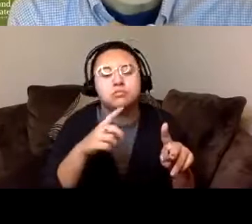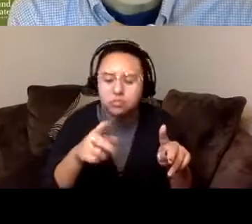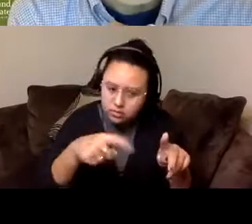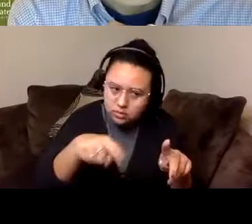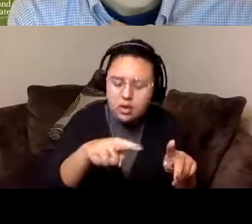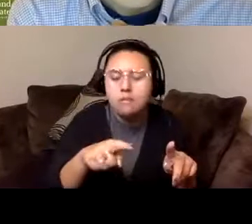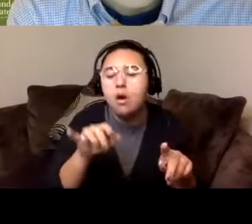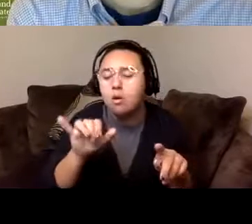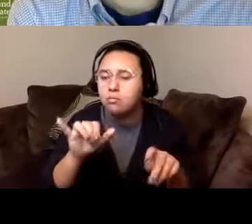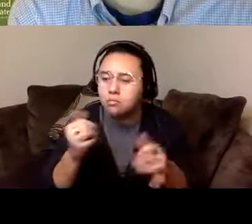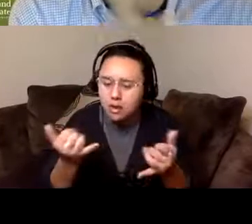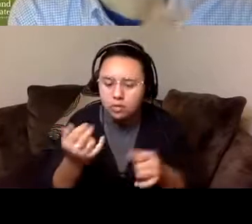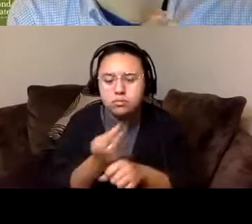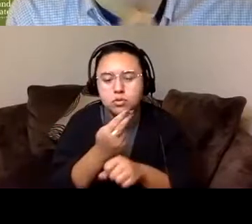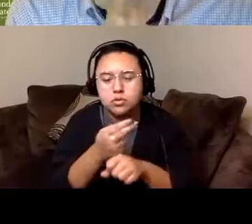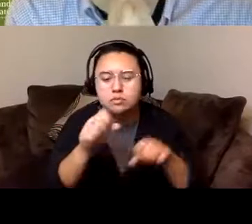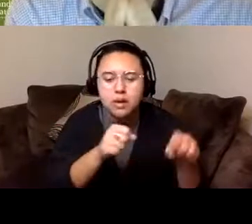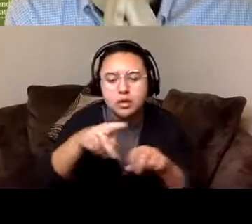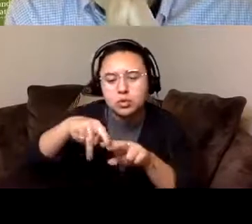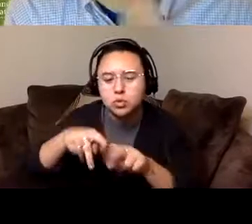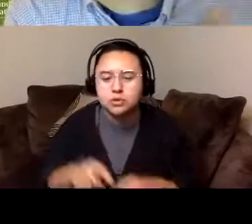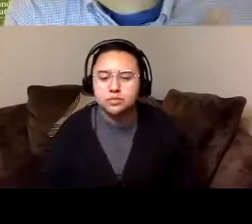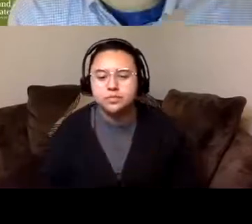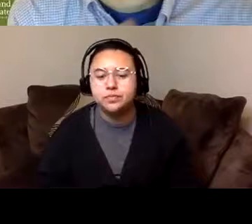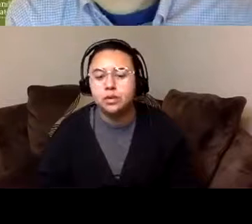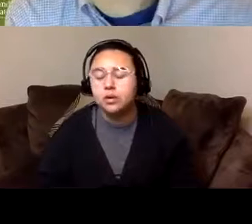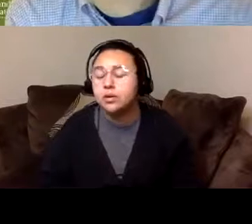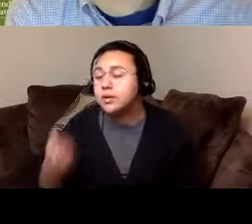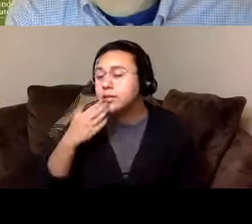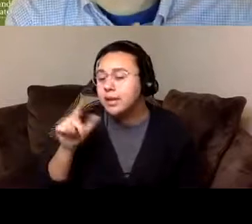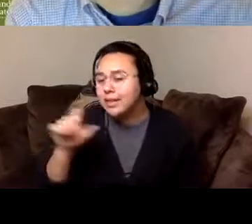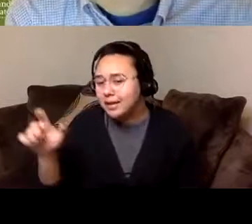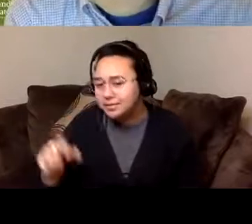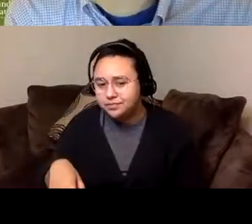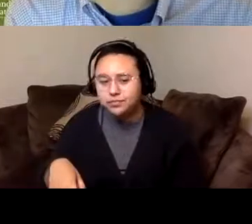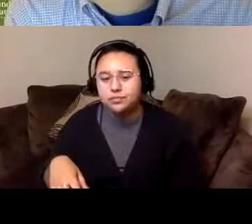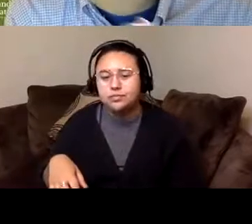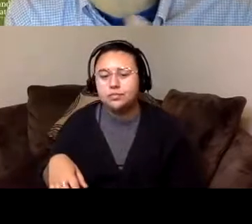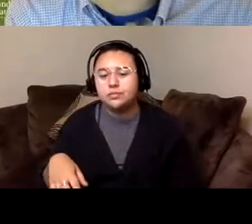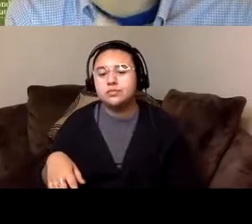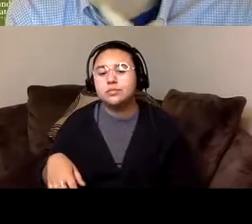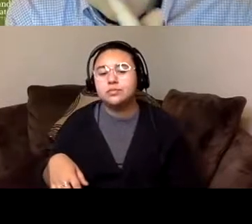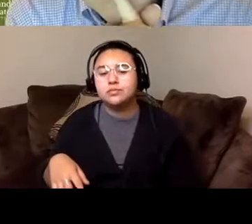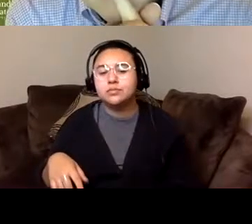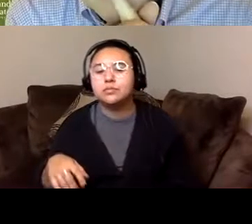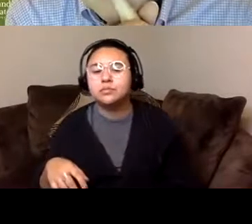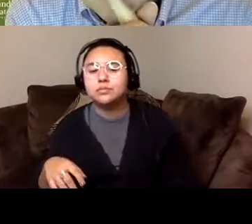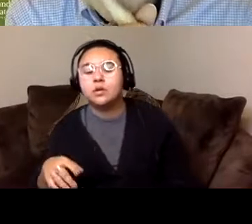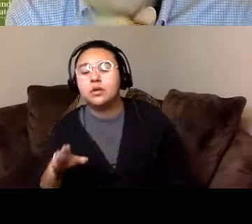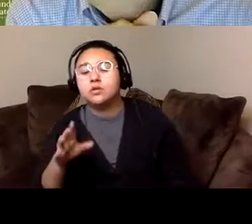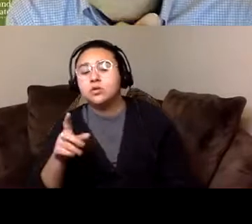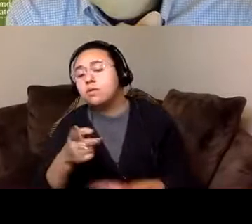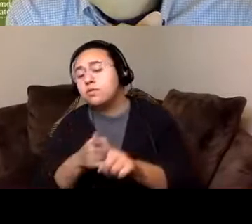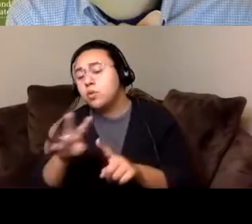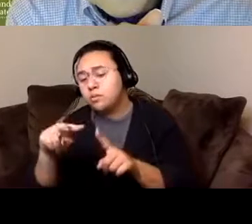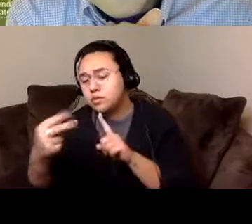scooters. Thanks, Lee. So Anne, shifting to your perspective, how can we ensure